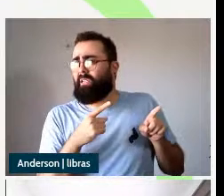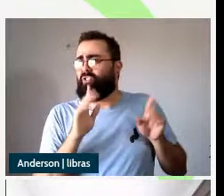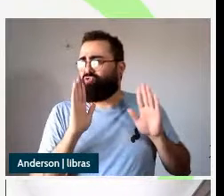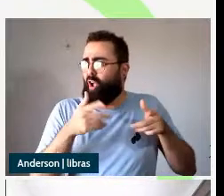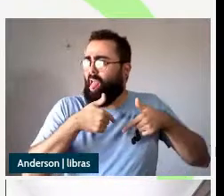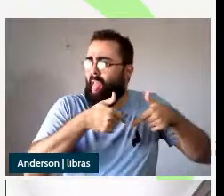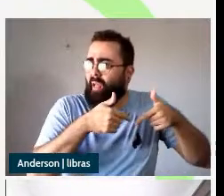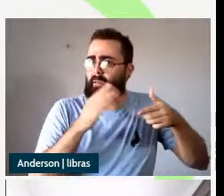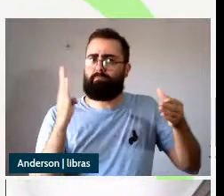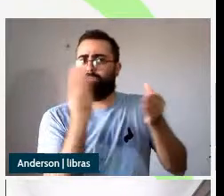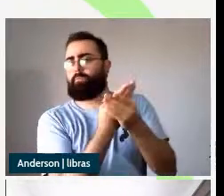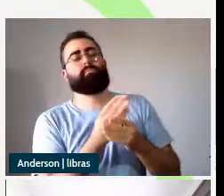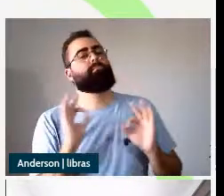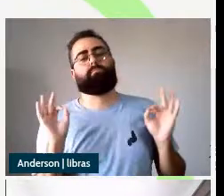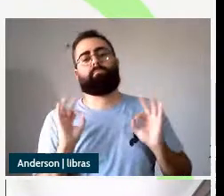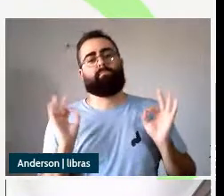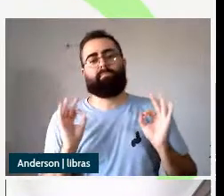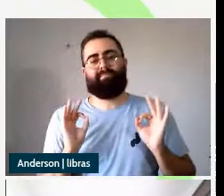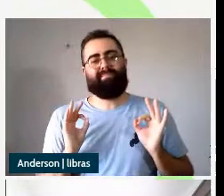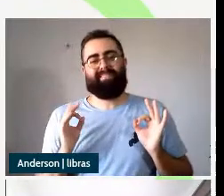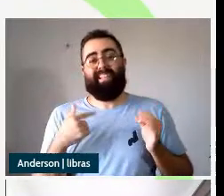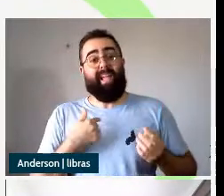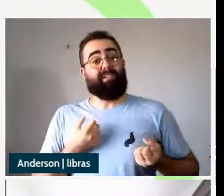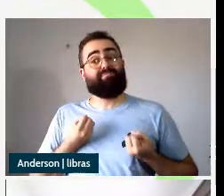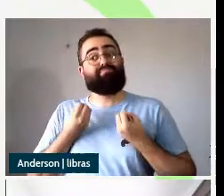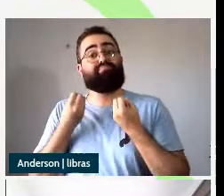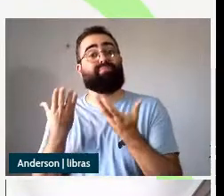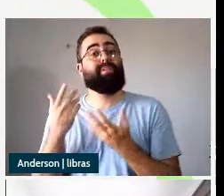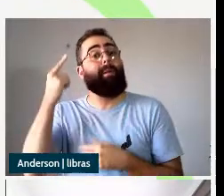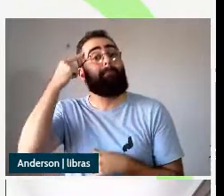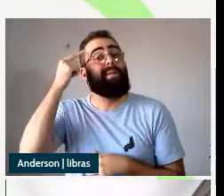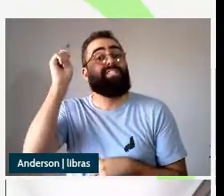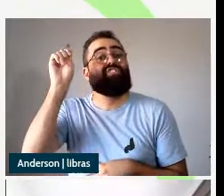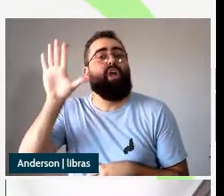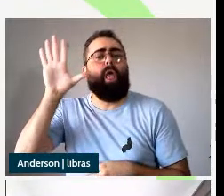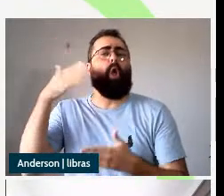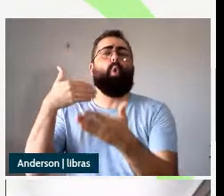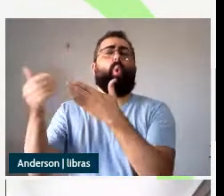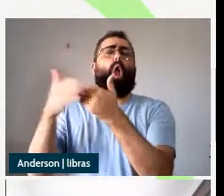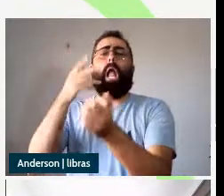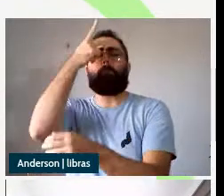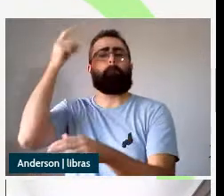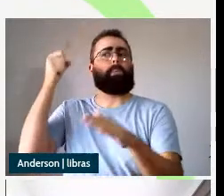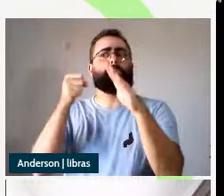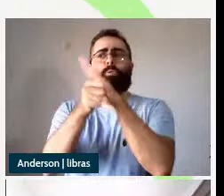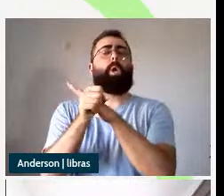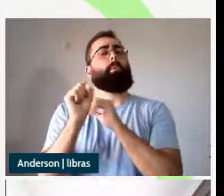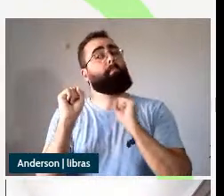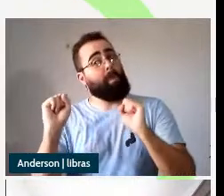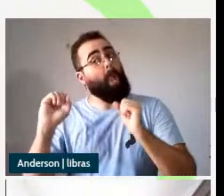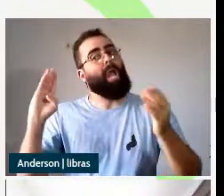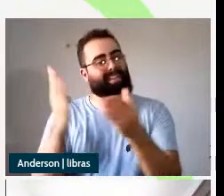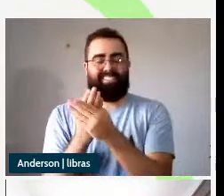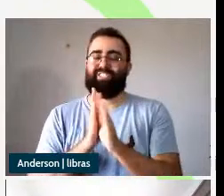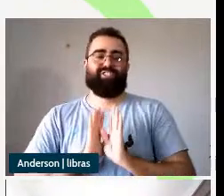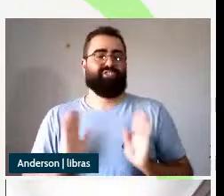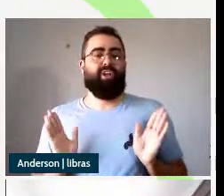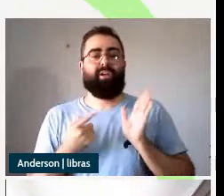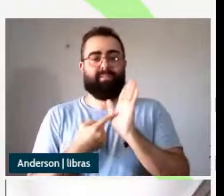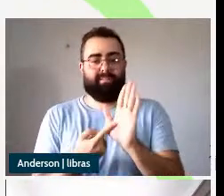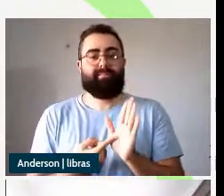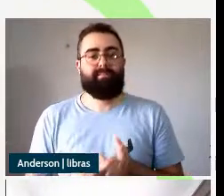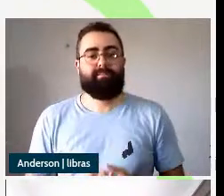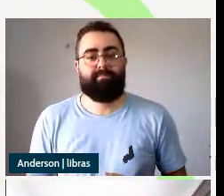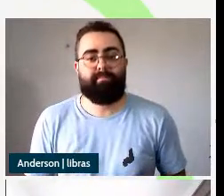able to be uttered in some sort of sense so there is no existential import there and then if we take into account